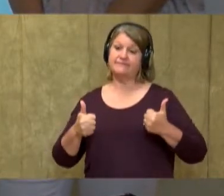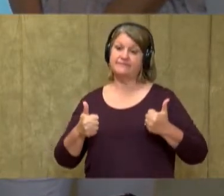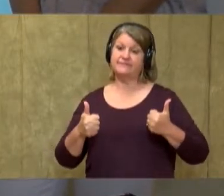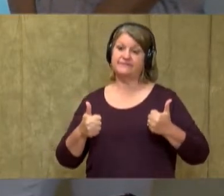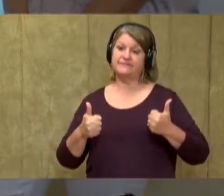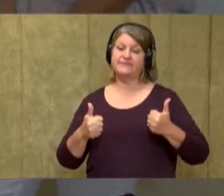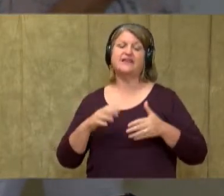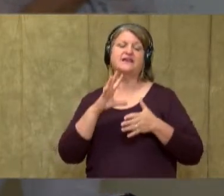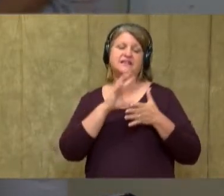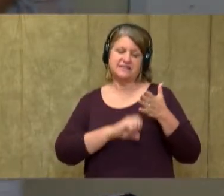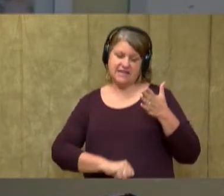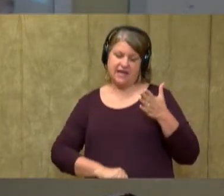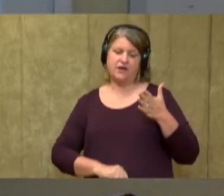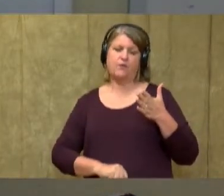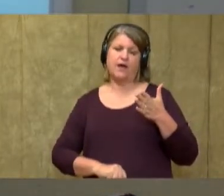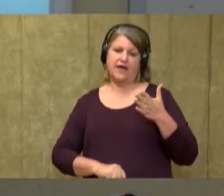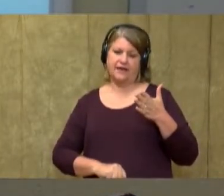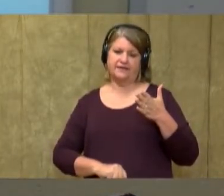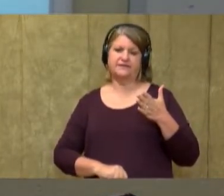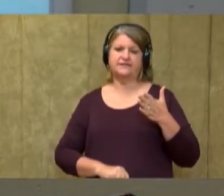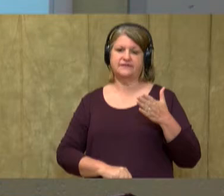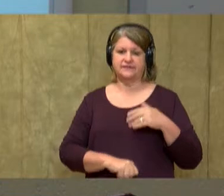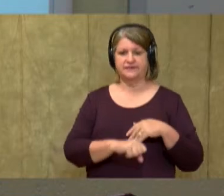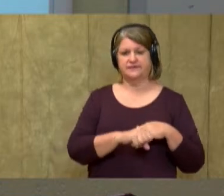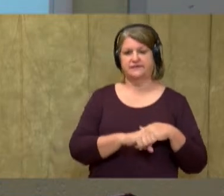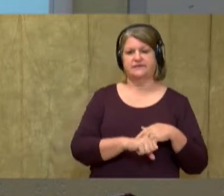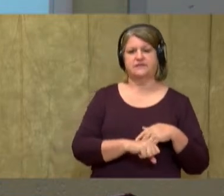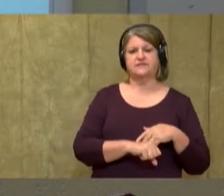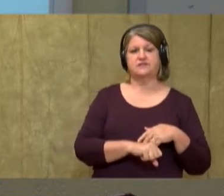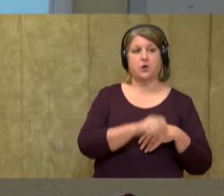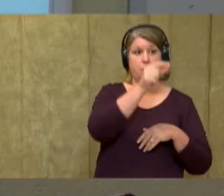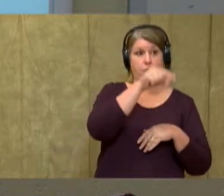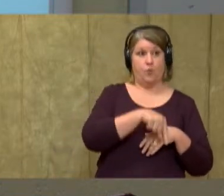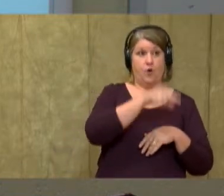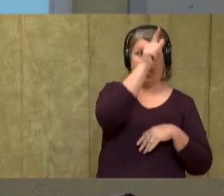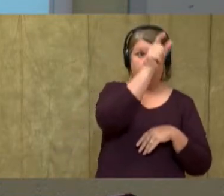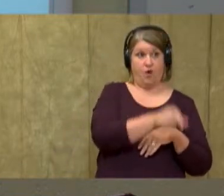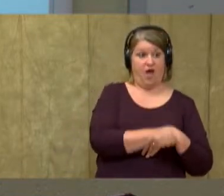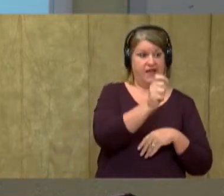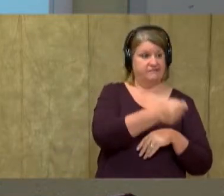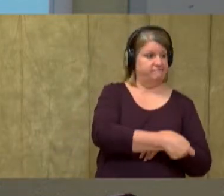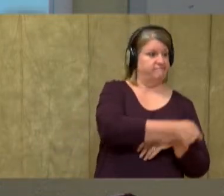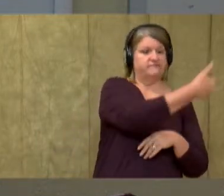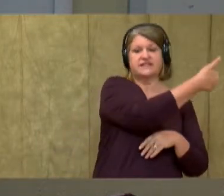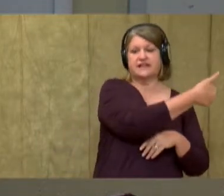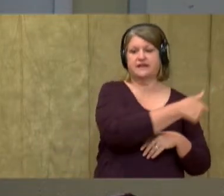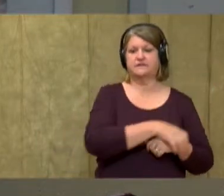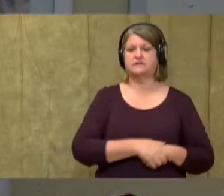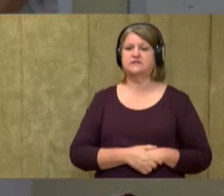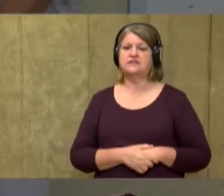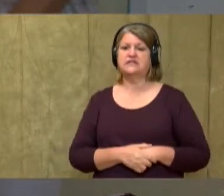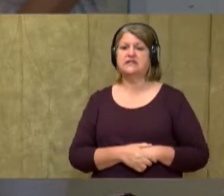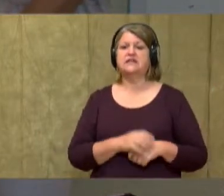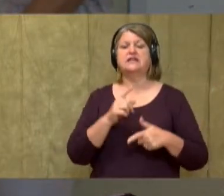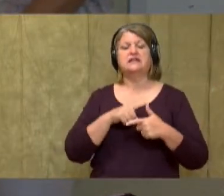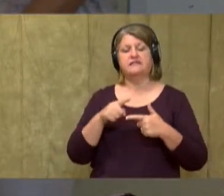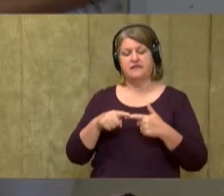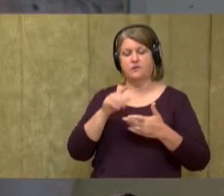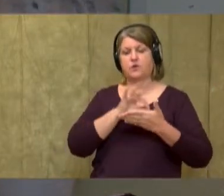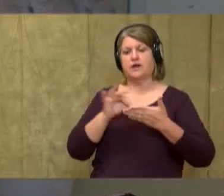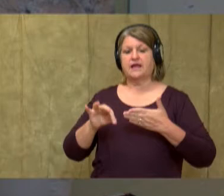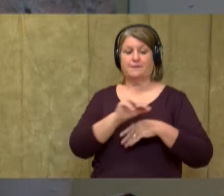We're going to take away a rod. So I'm going to exit out 1. And then we will start counting by